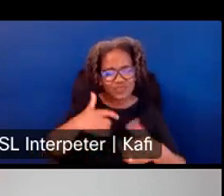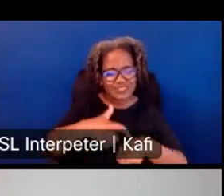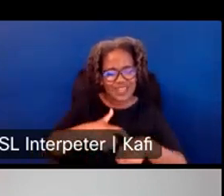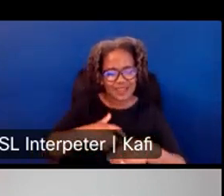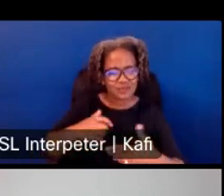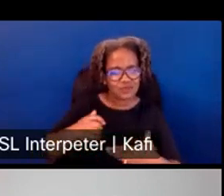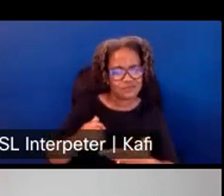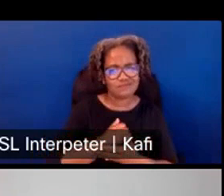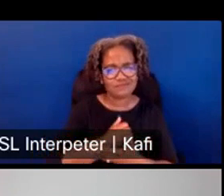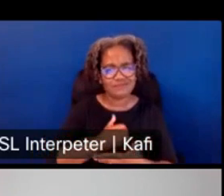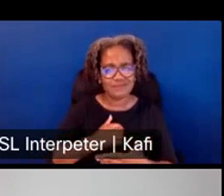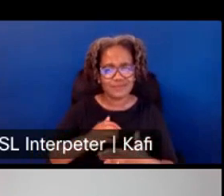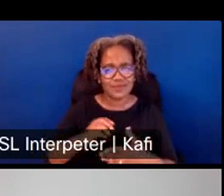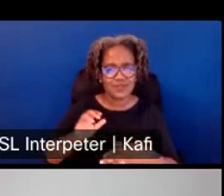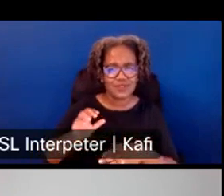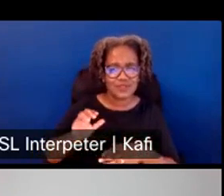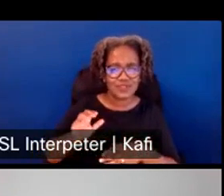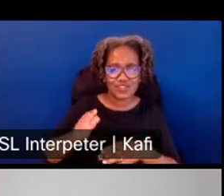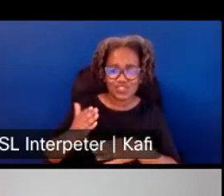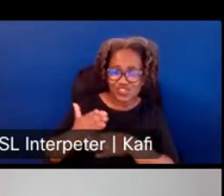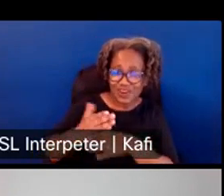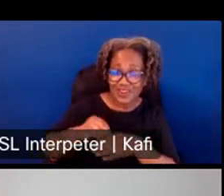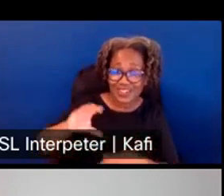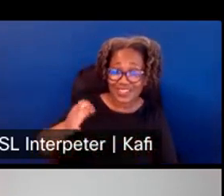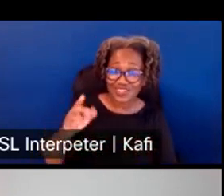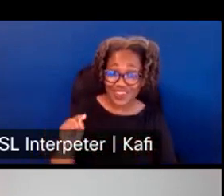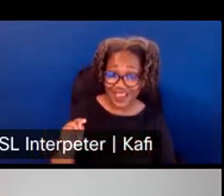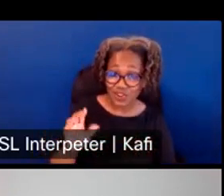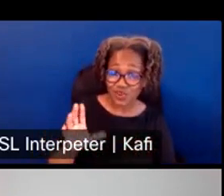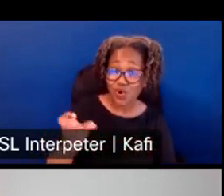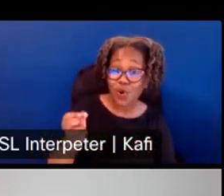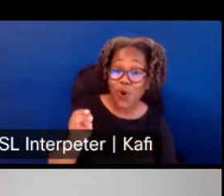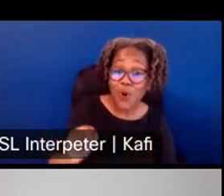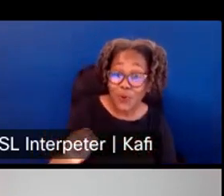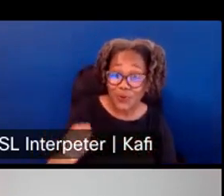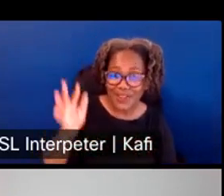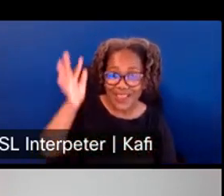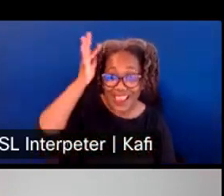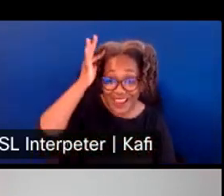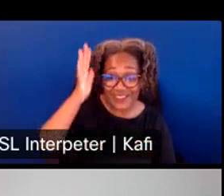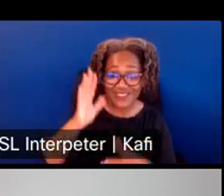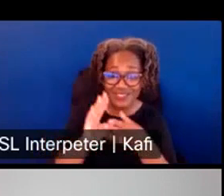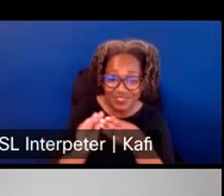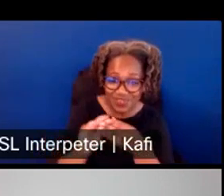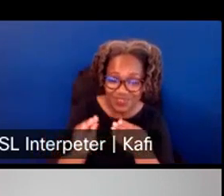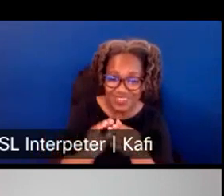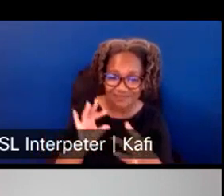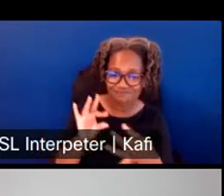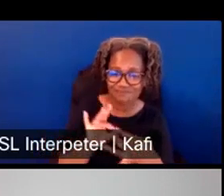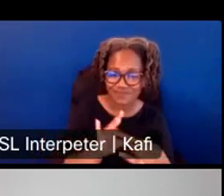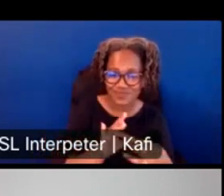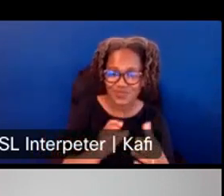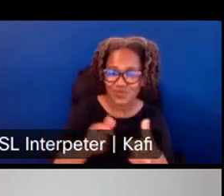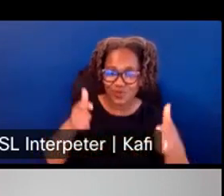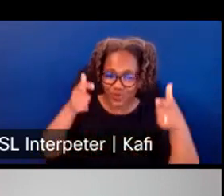have your own hair stories as they relate to the Crown Act. Just a good way to get some engagement